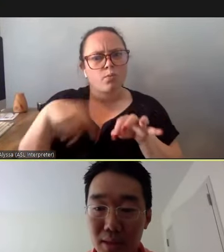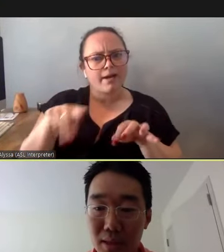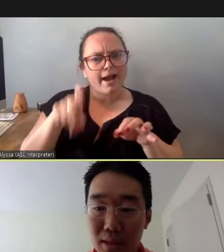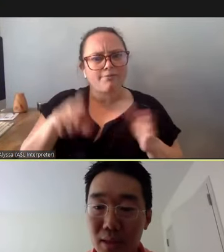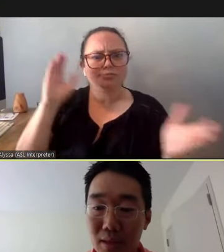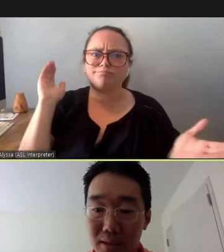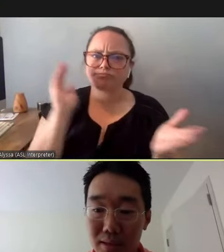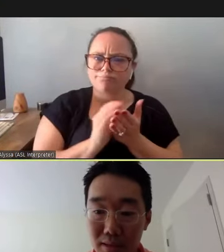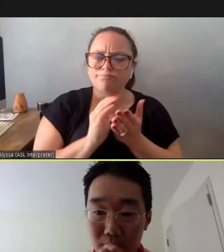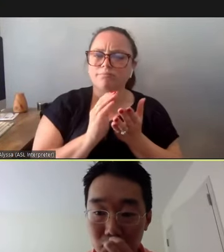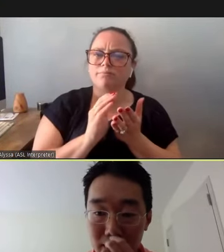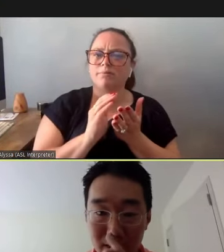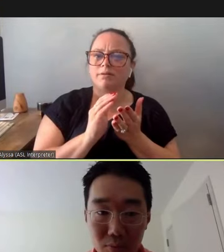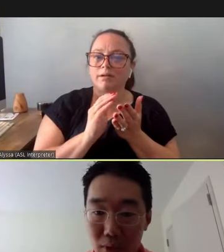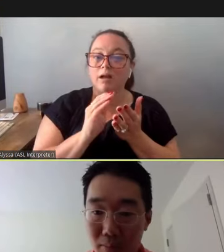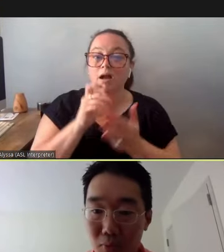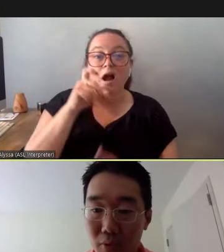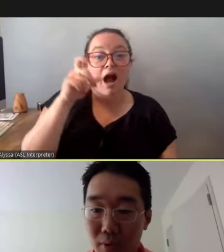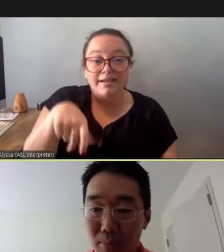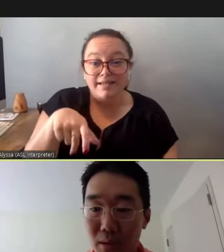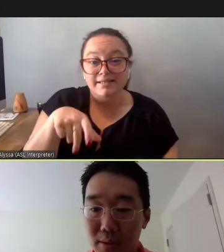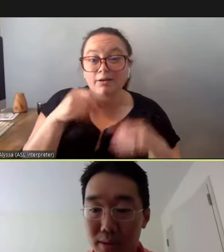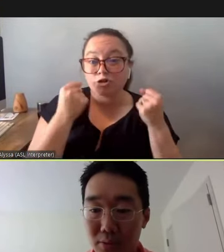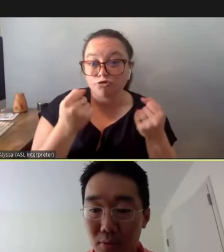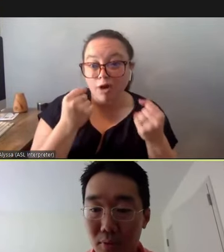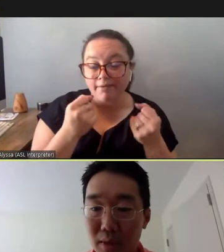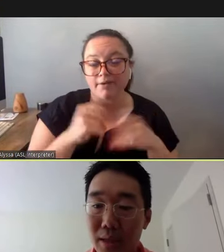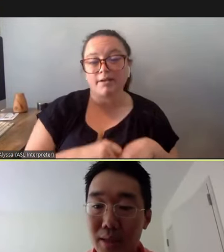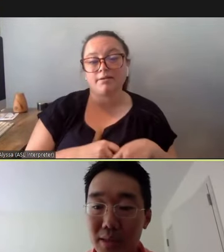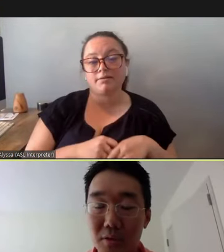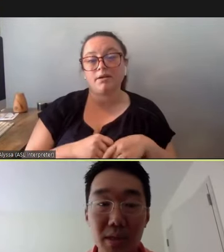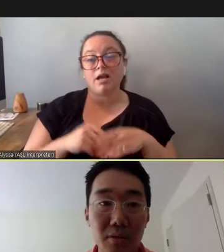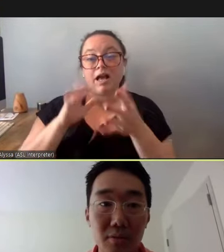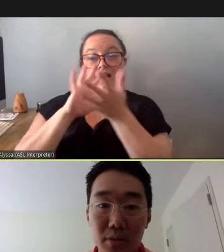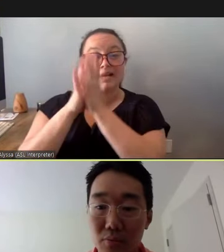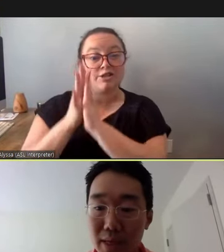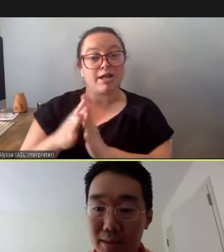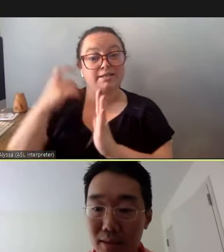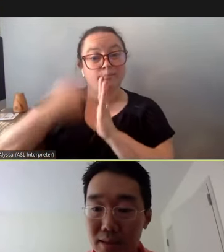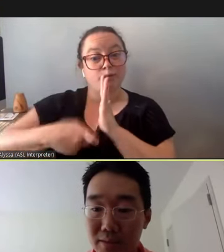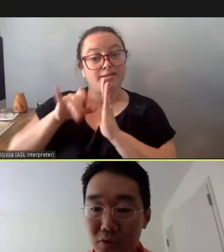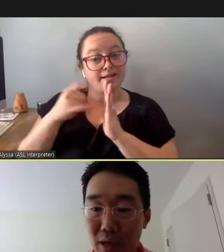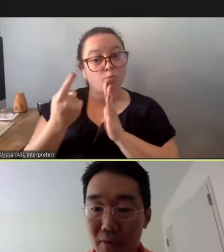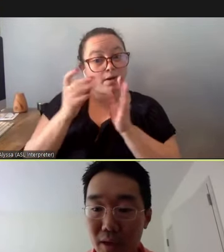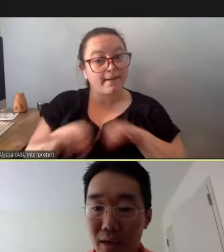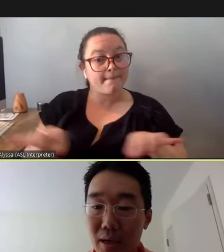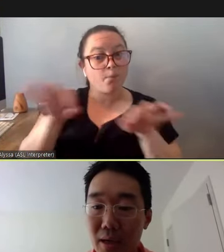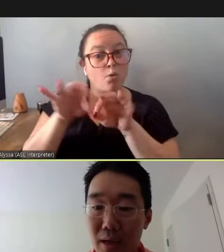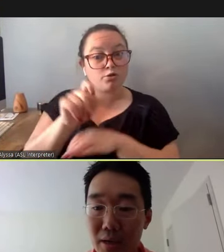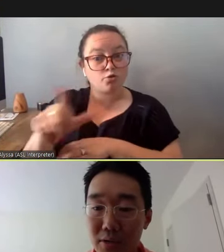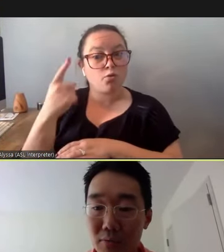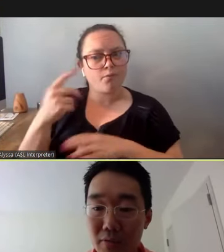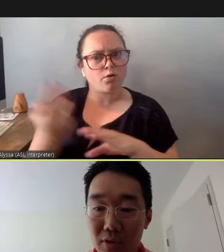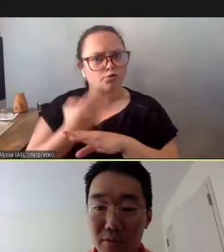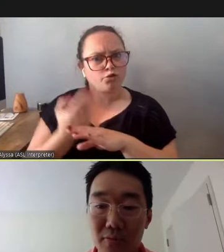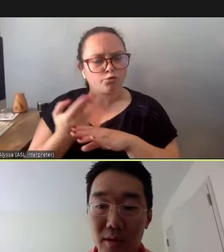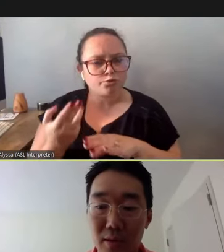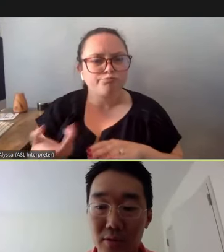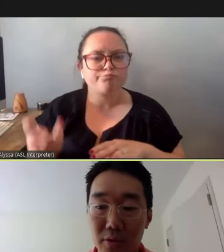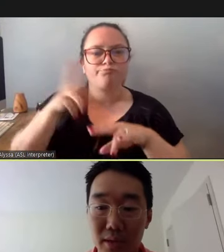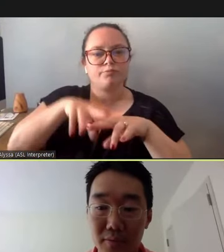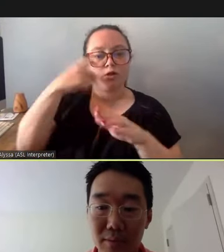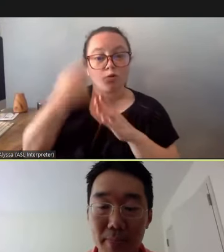use. Congestion pricing is one important policy tool that should be used to raise the cost of driving and use the revenue to